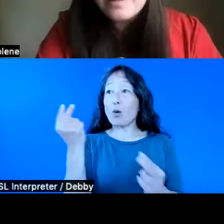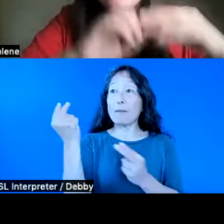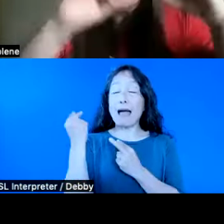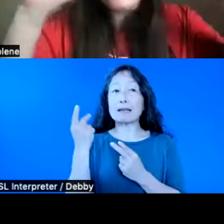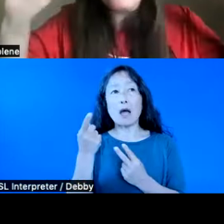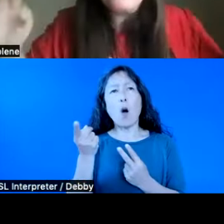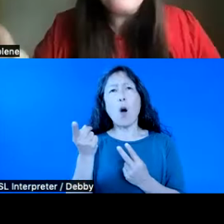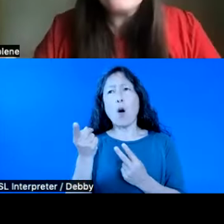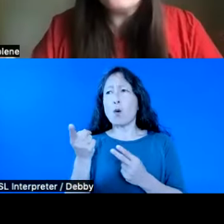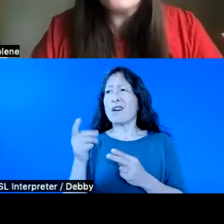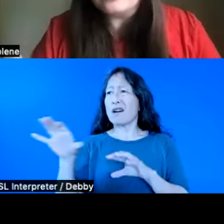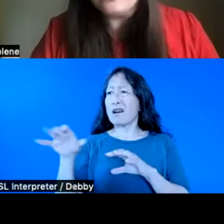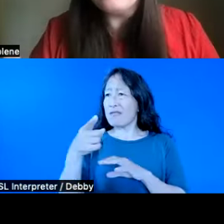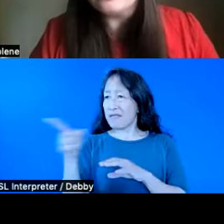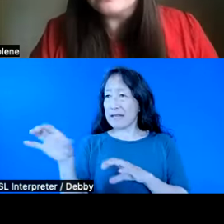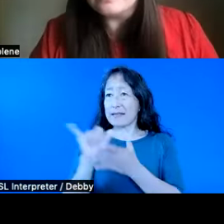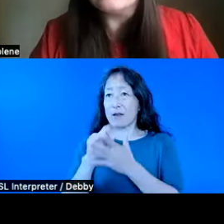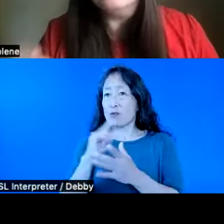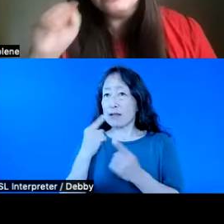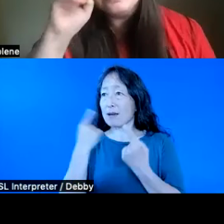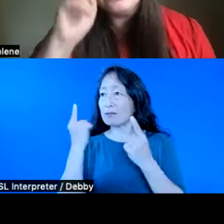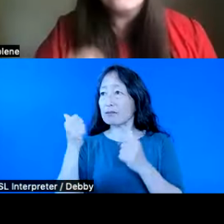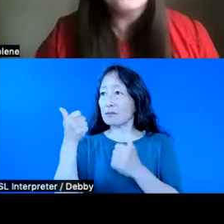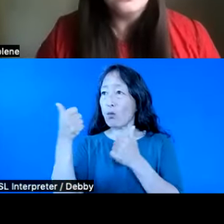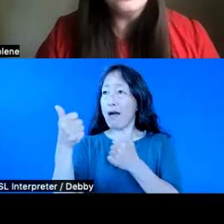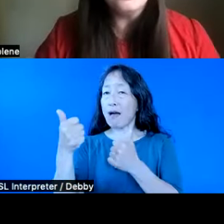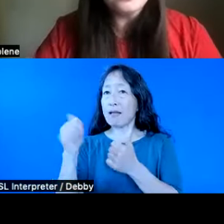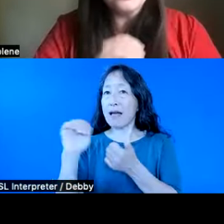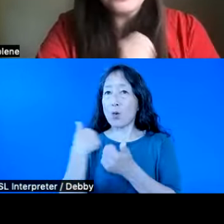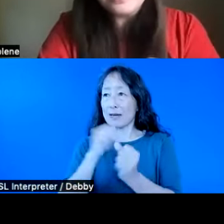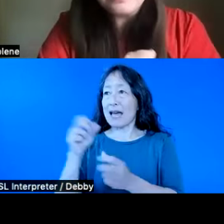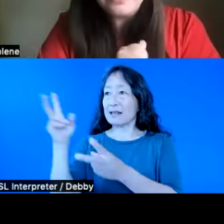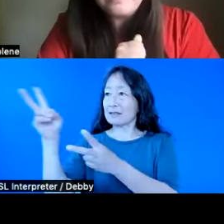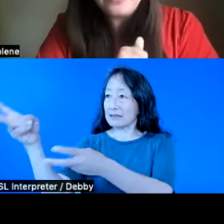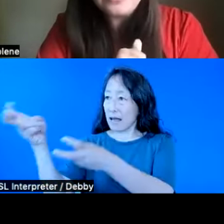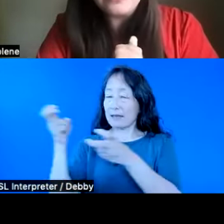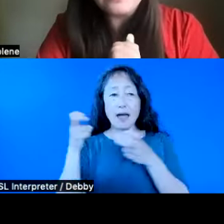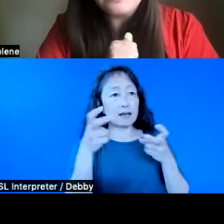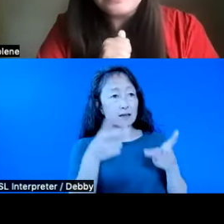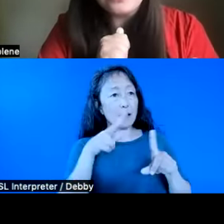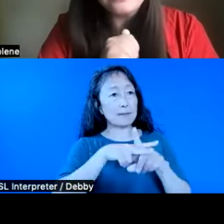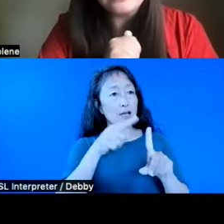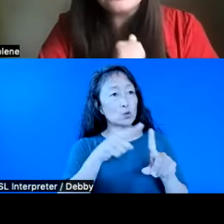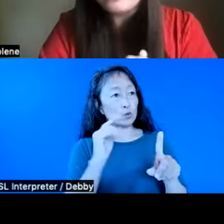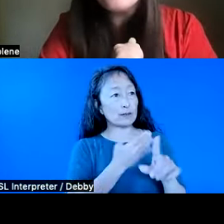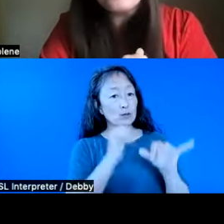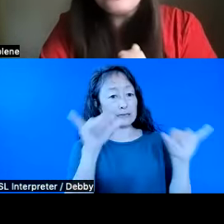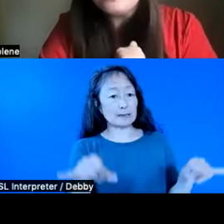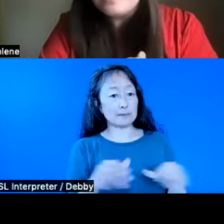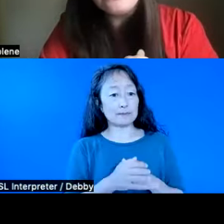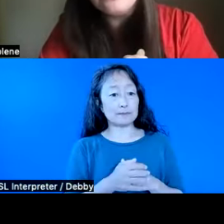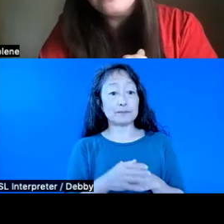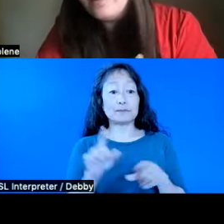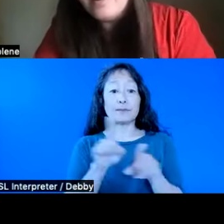that and make that work in other parts of the system? And also, as part of the evaluation of the response is really that survivor and